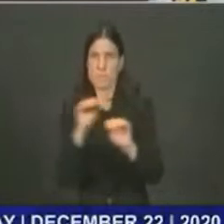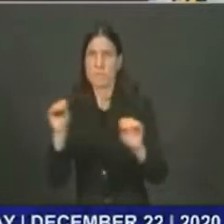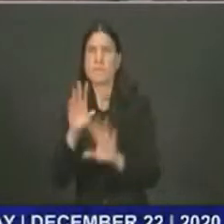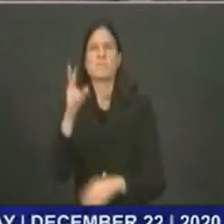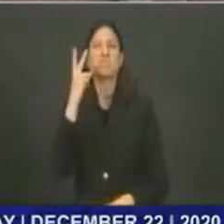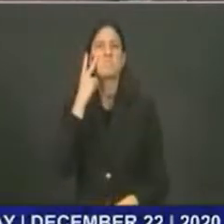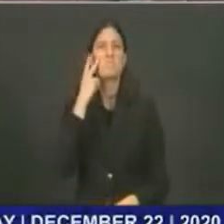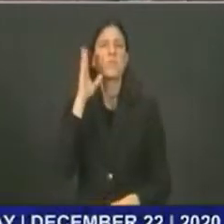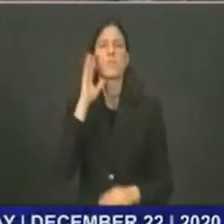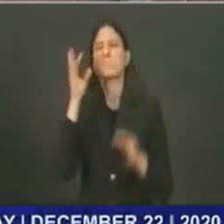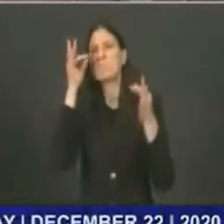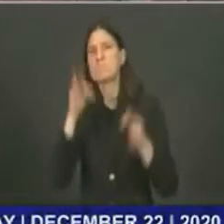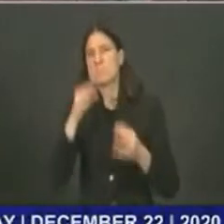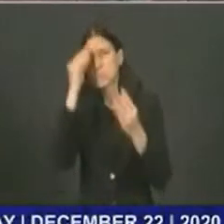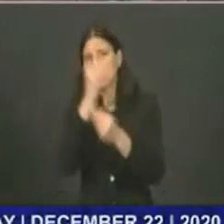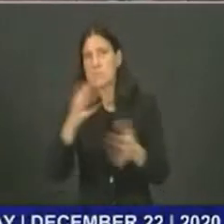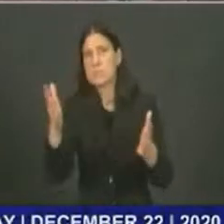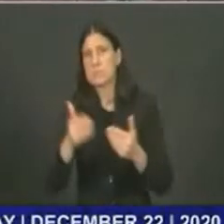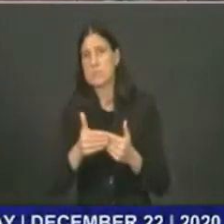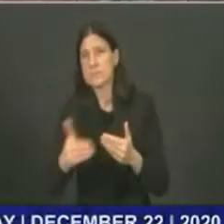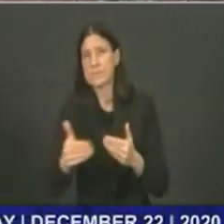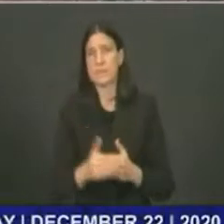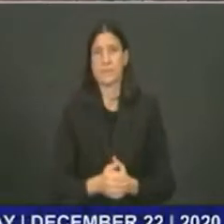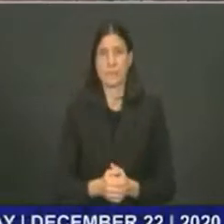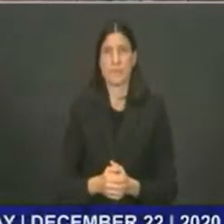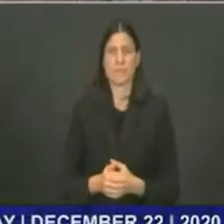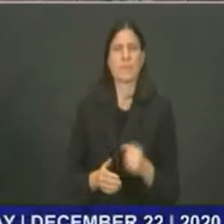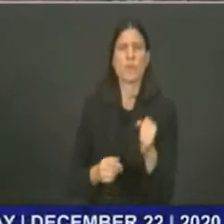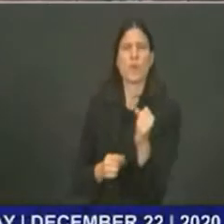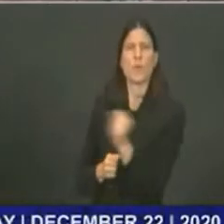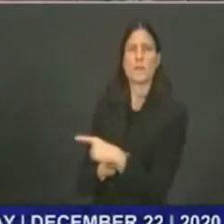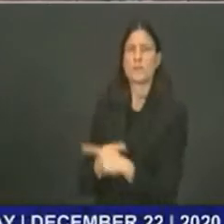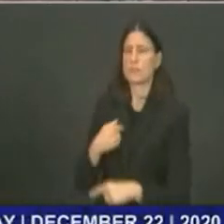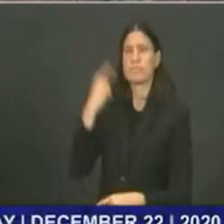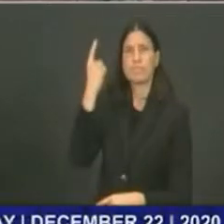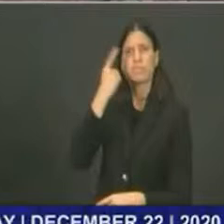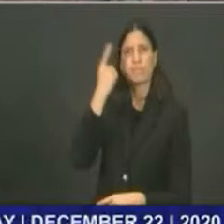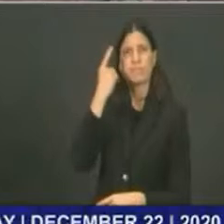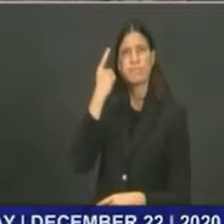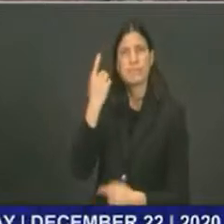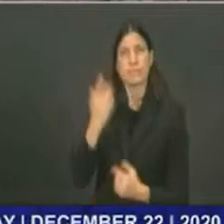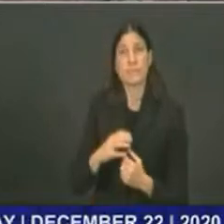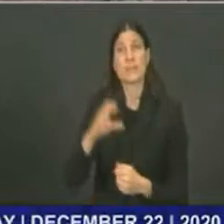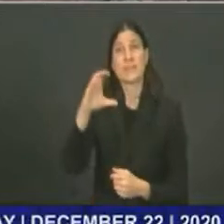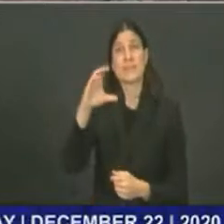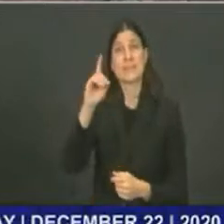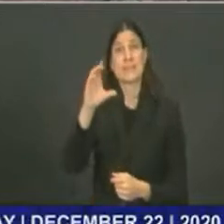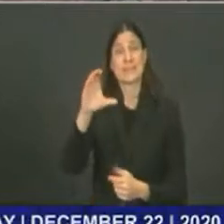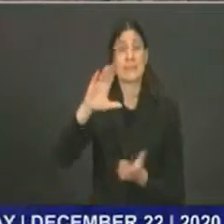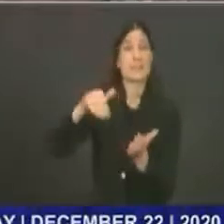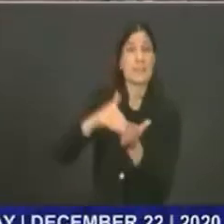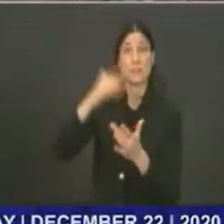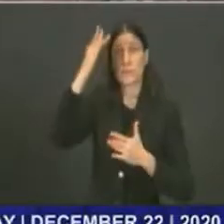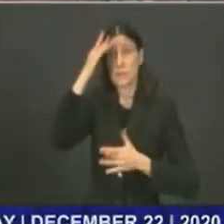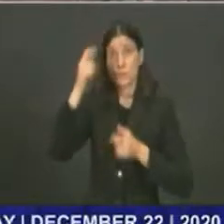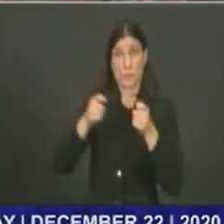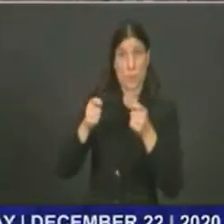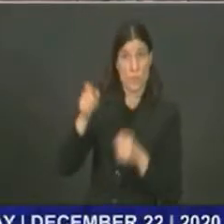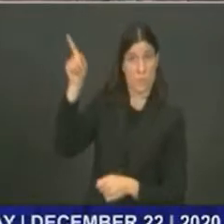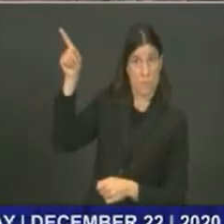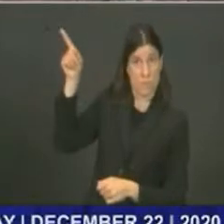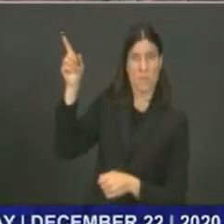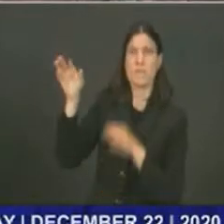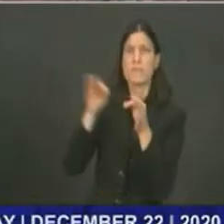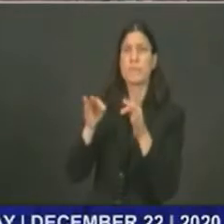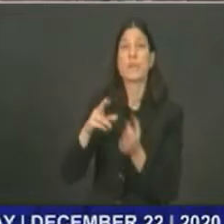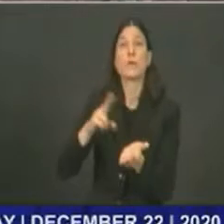from there. I guess the big difference was they said rather than just people over a certain age living in congregated settings, they said 75